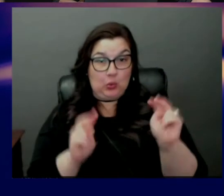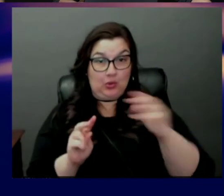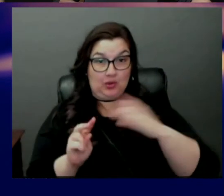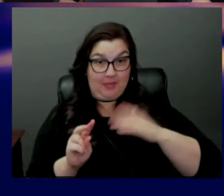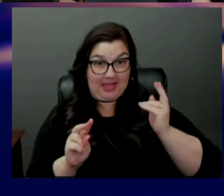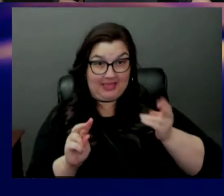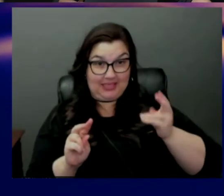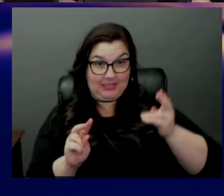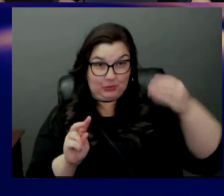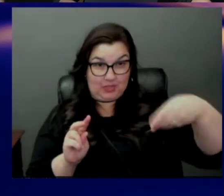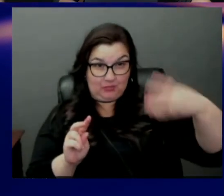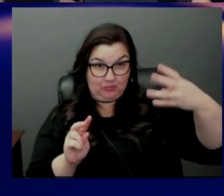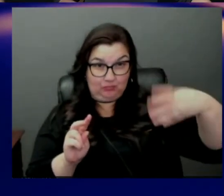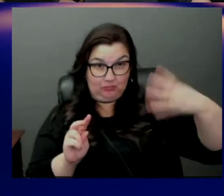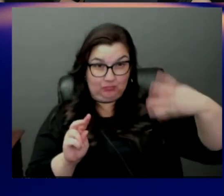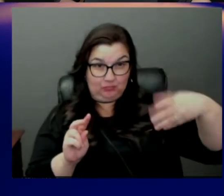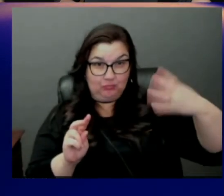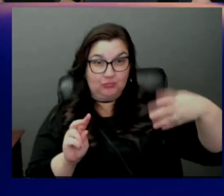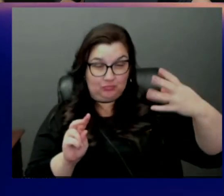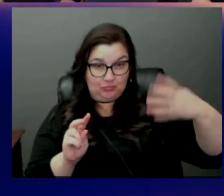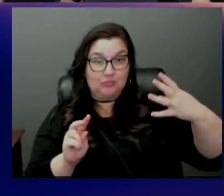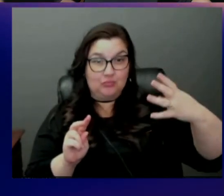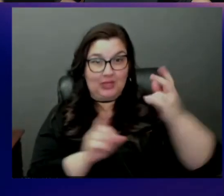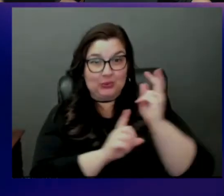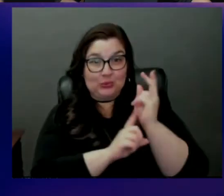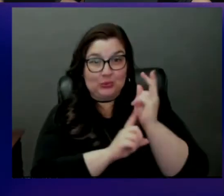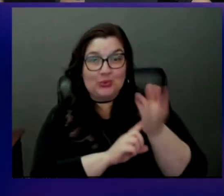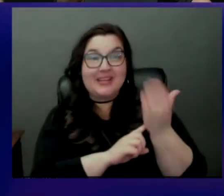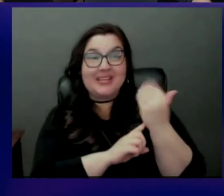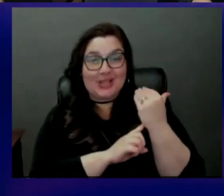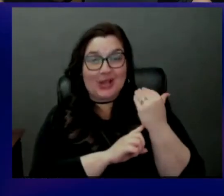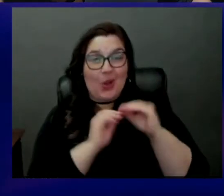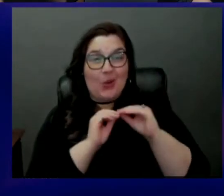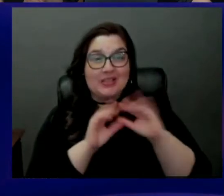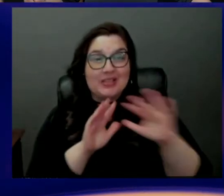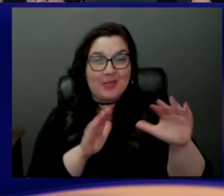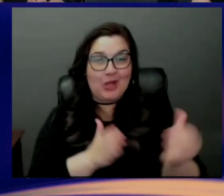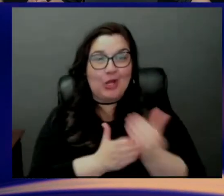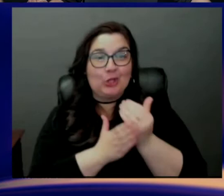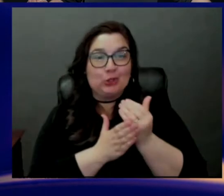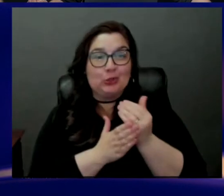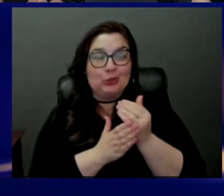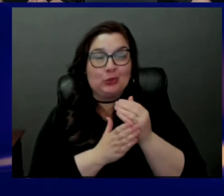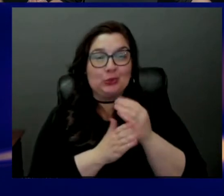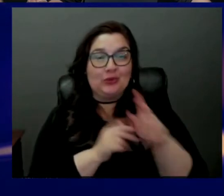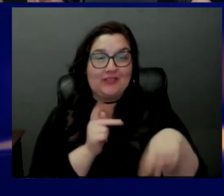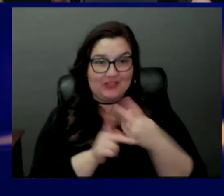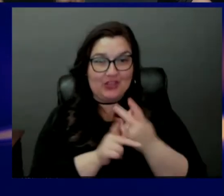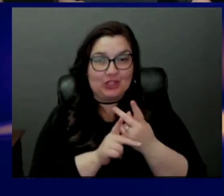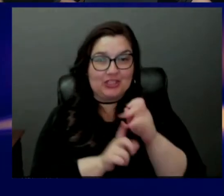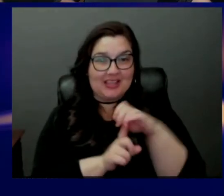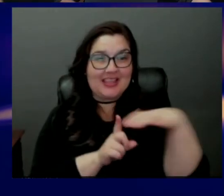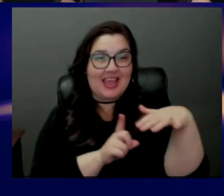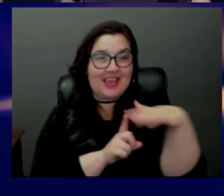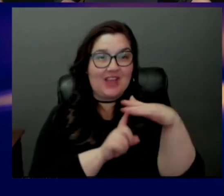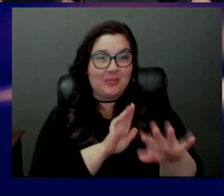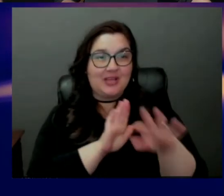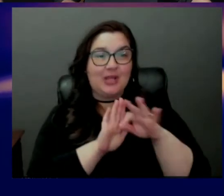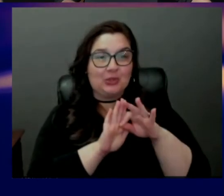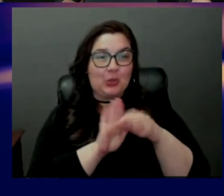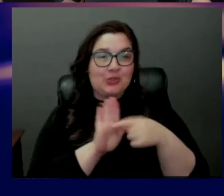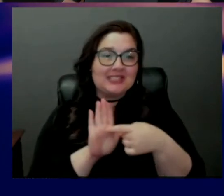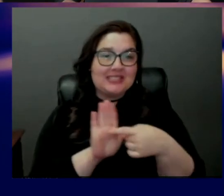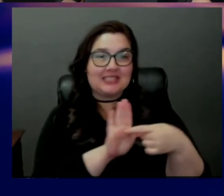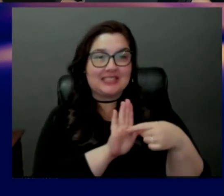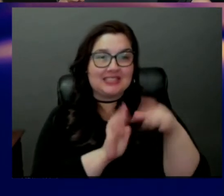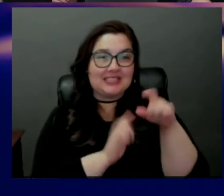can see that 2 minutes ago I deployed a new version. The environment I chose was demo, so I deployed that to a